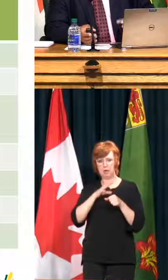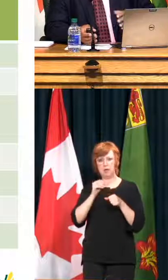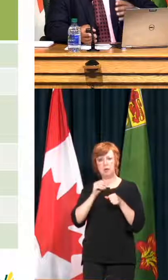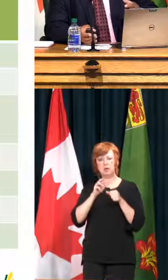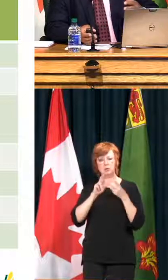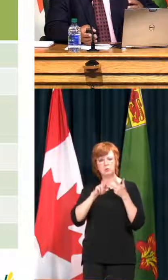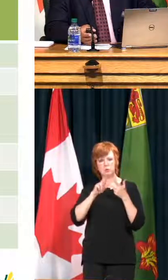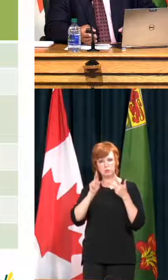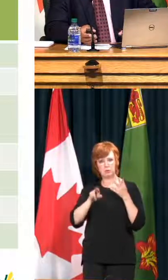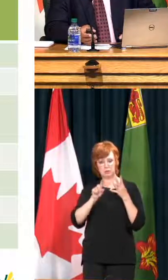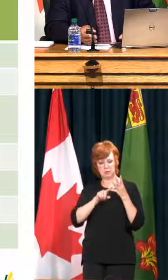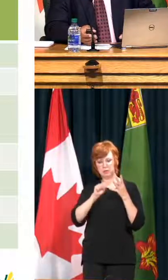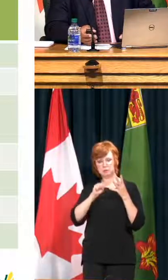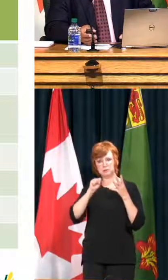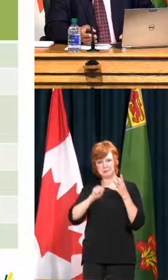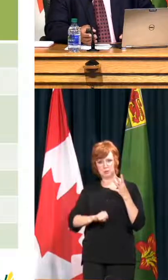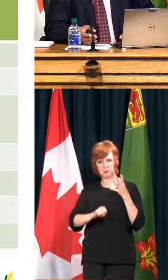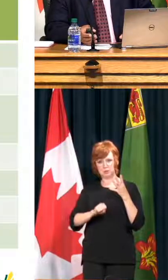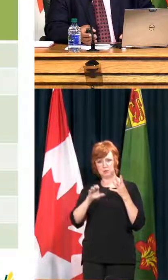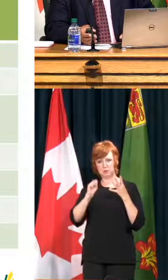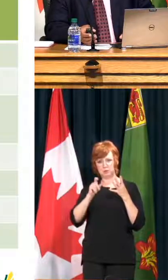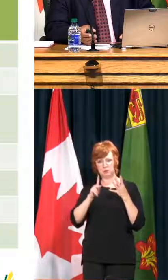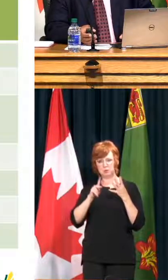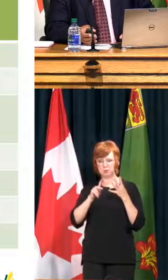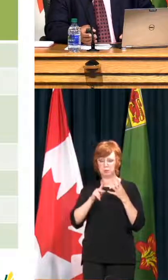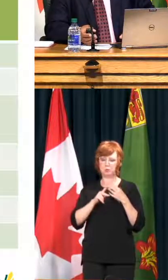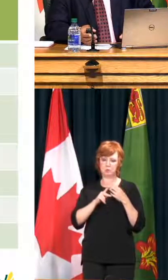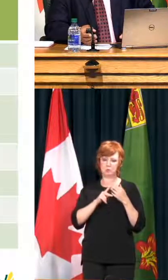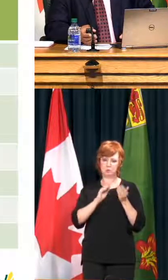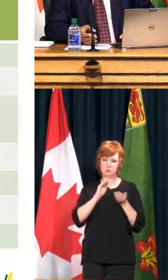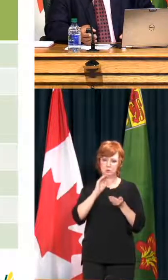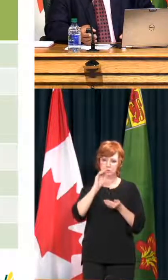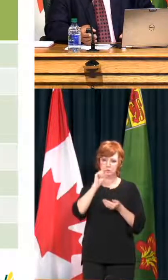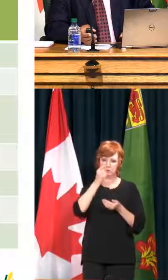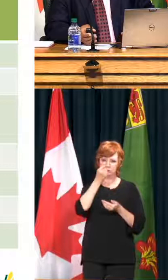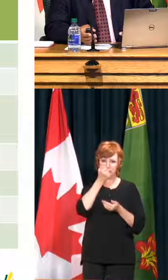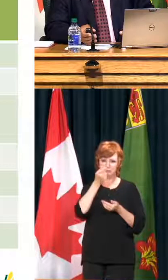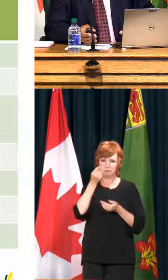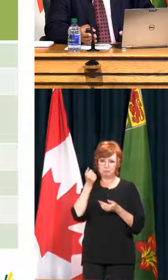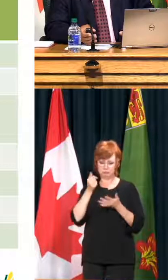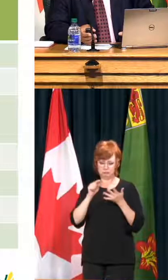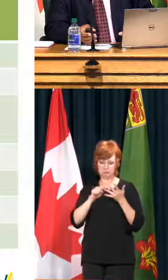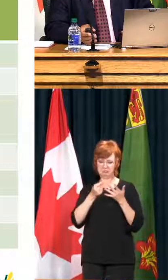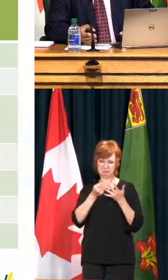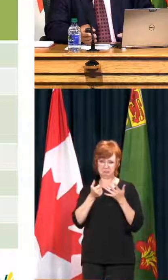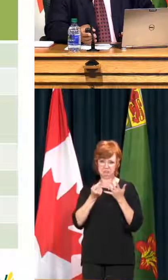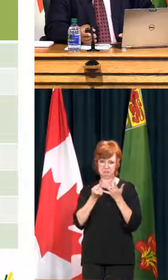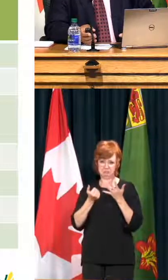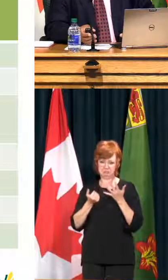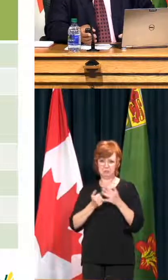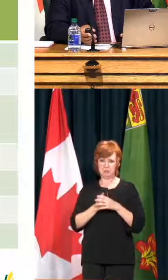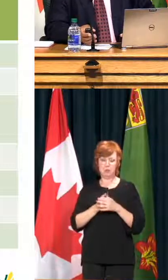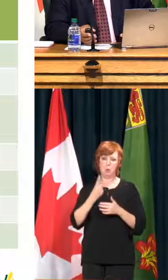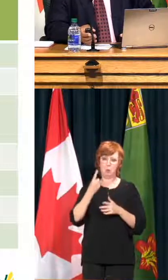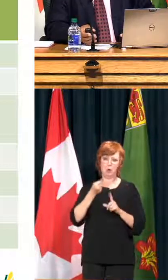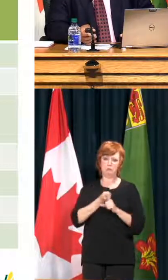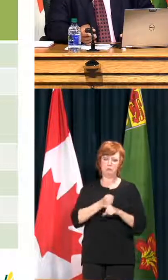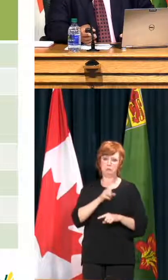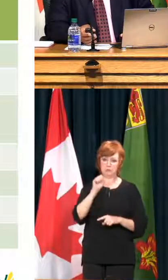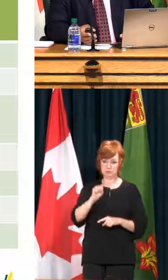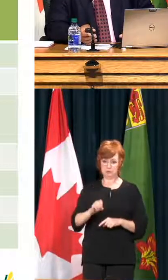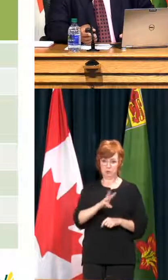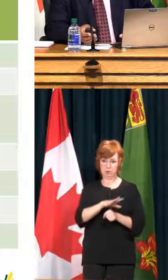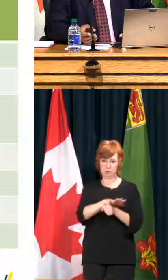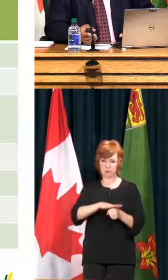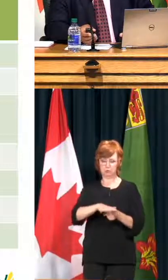areas. But again, we saw a bit of a intense outbreak in the southwest. So these settings can